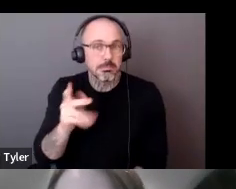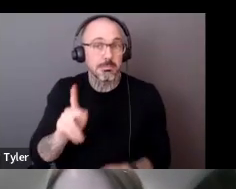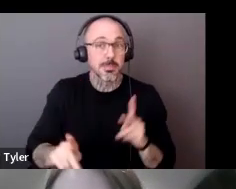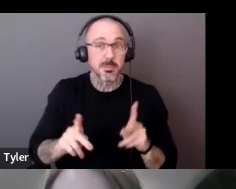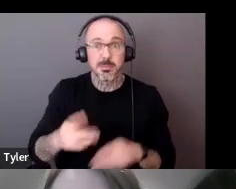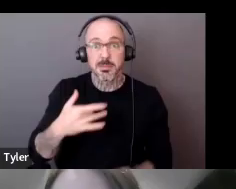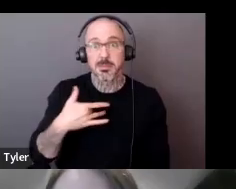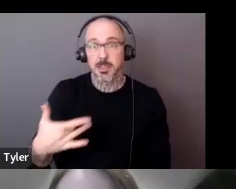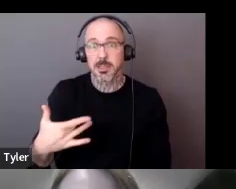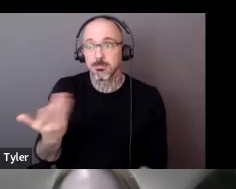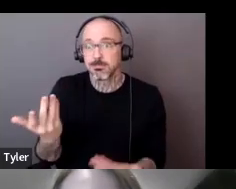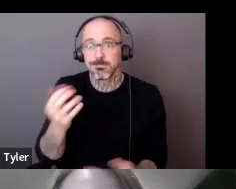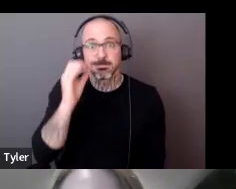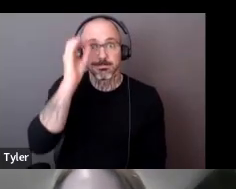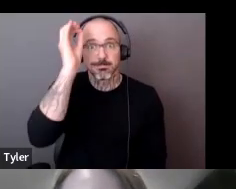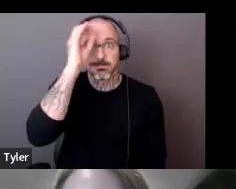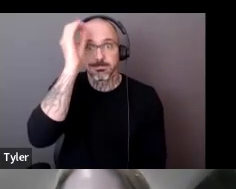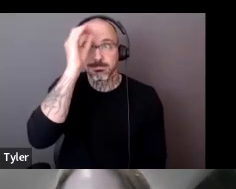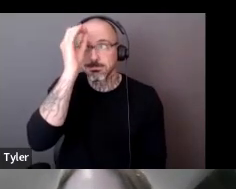I think like